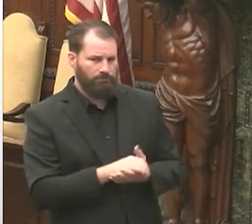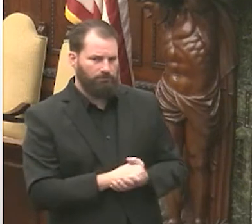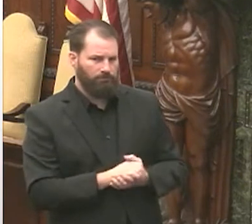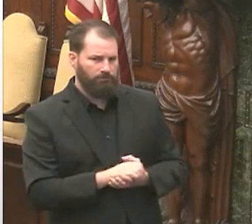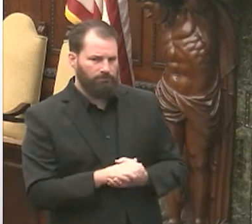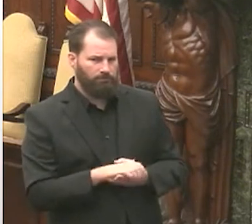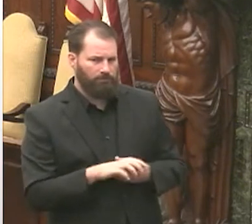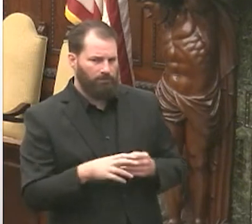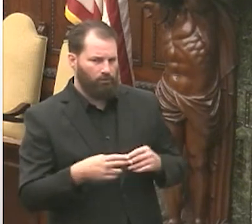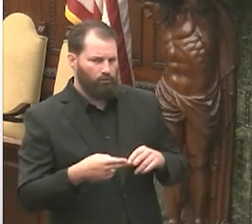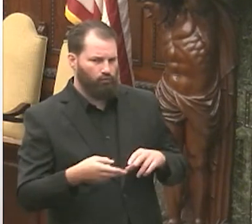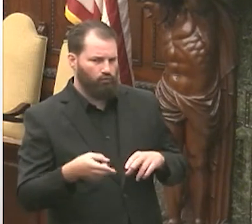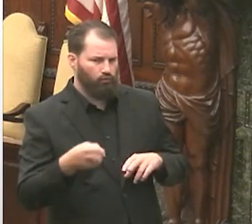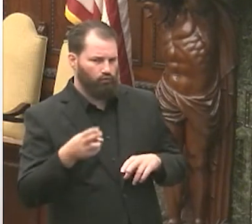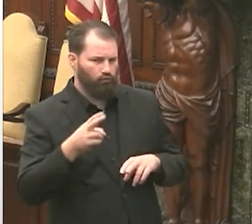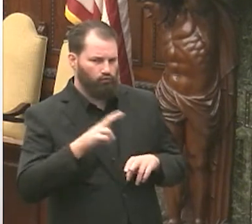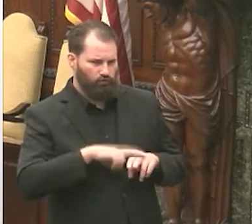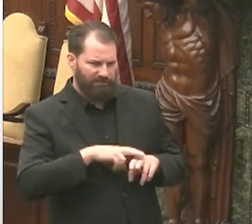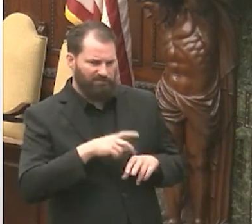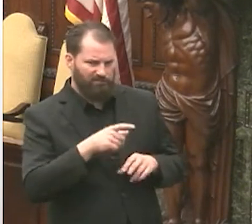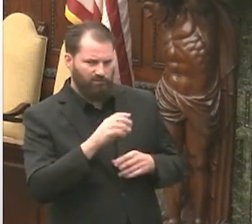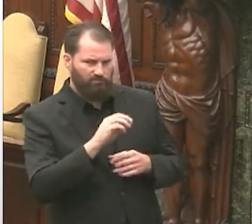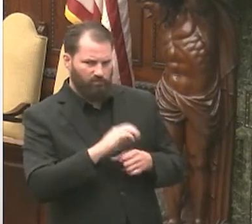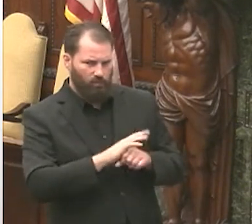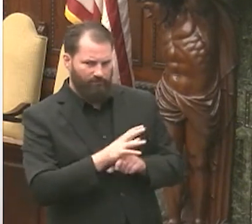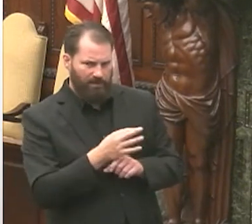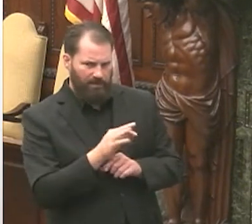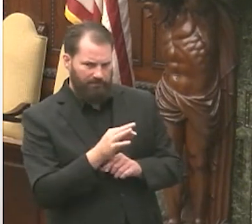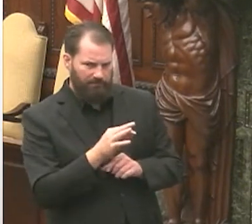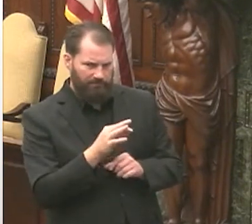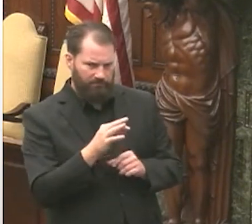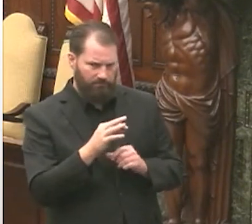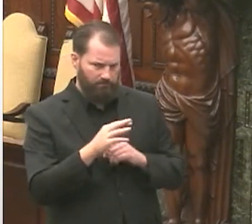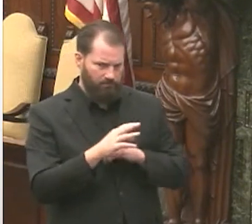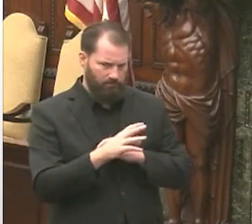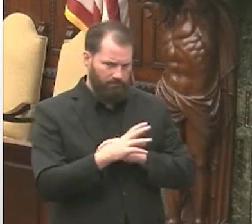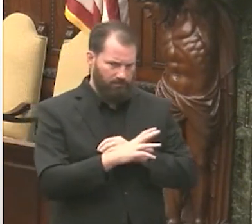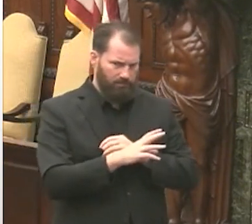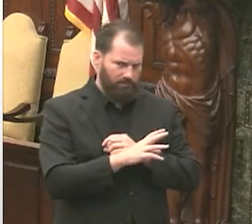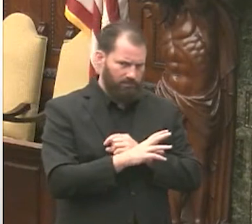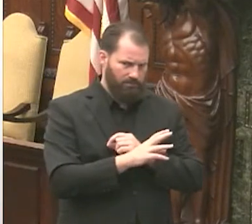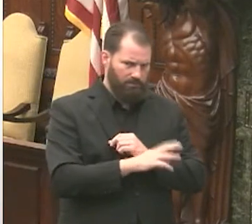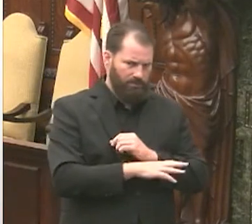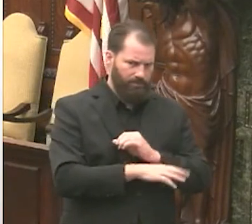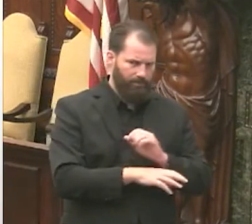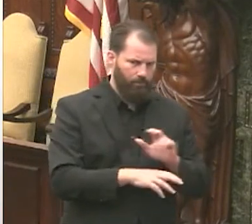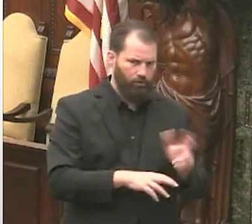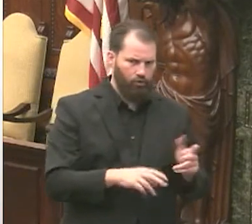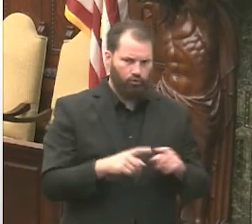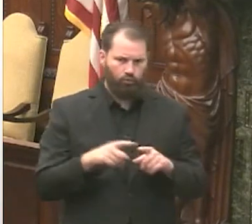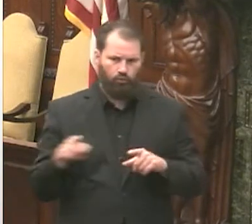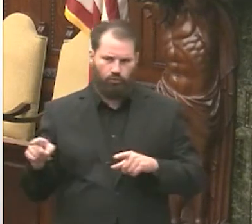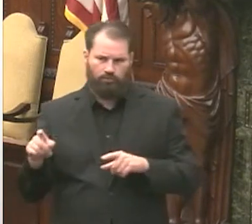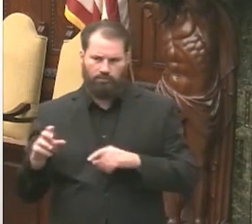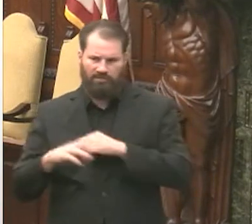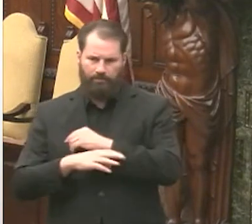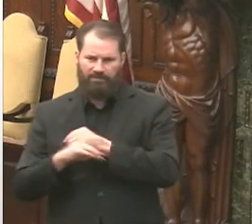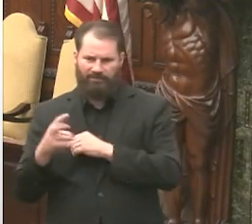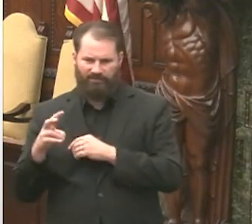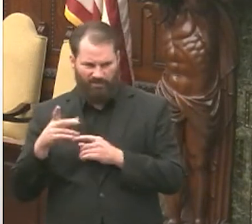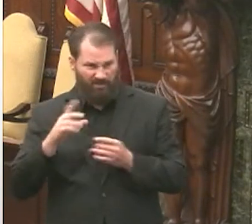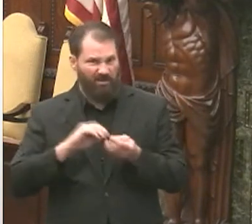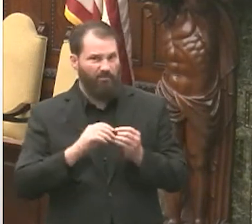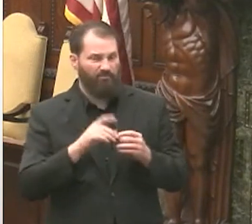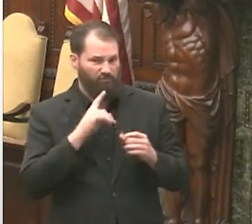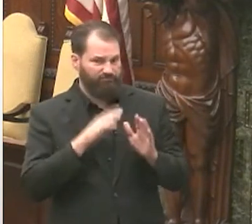cases in children between September 3rd and the 17th. Any thoughts on what you think is causing this and any concerns about the